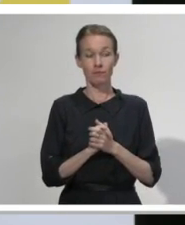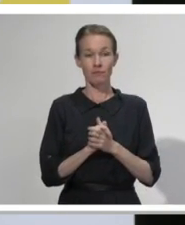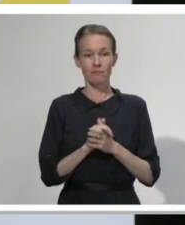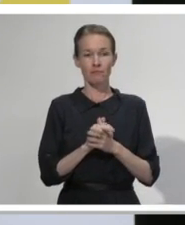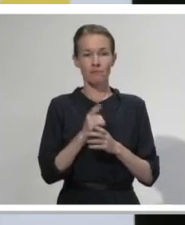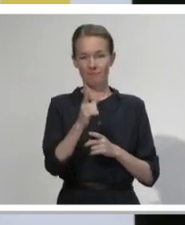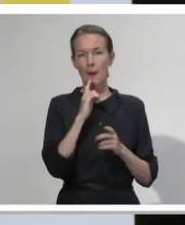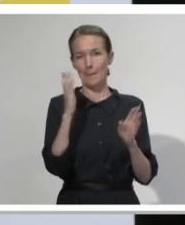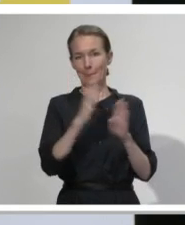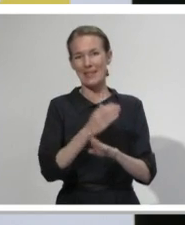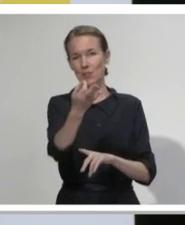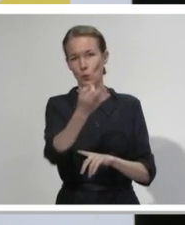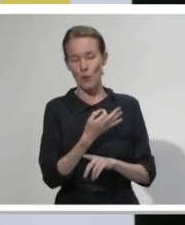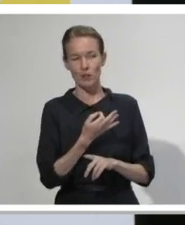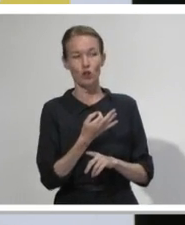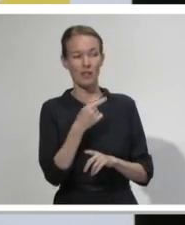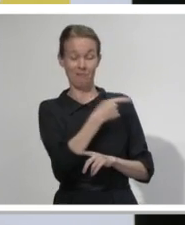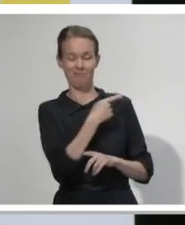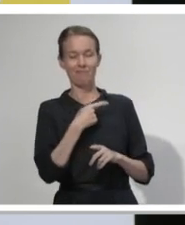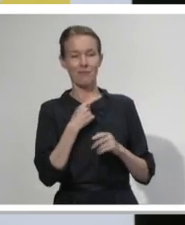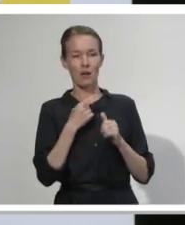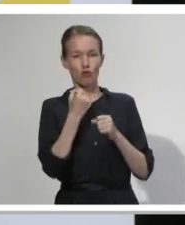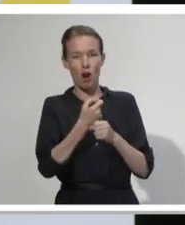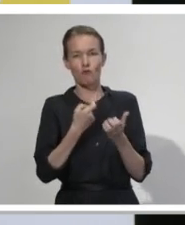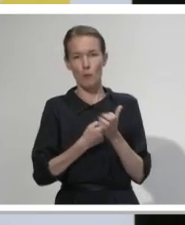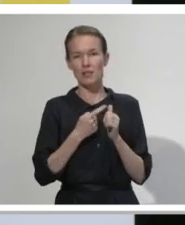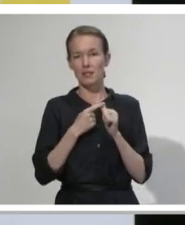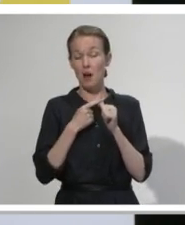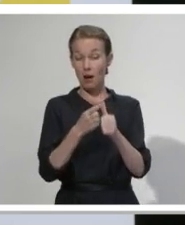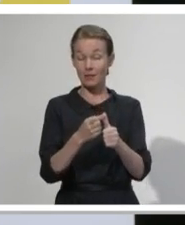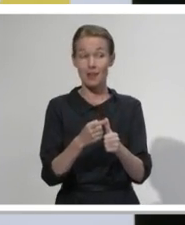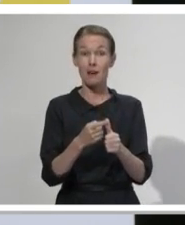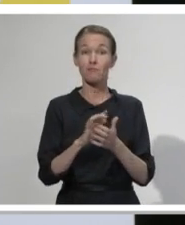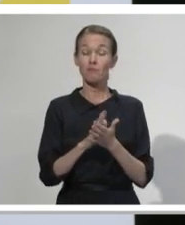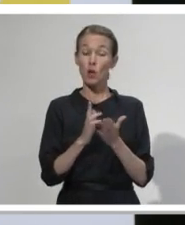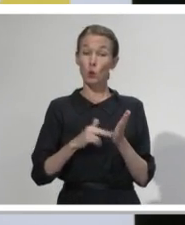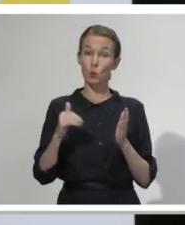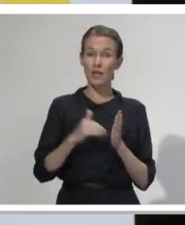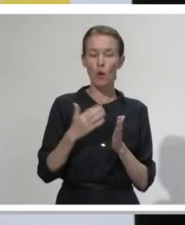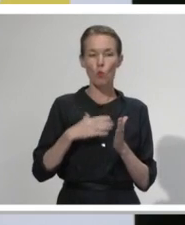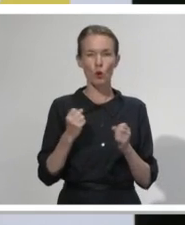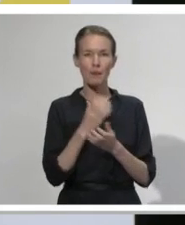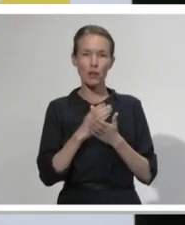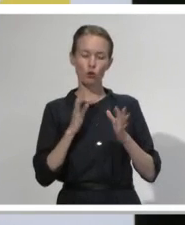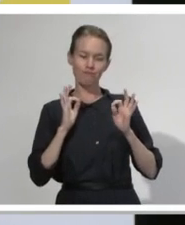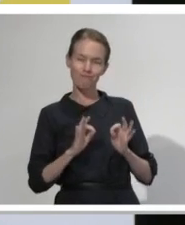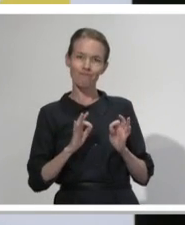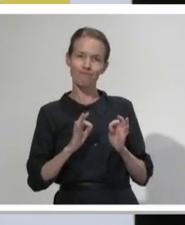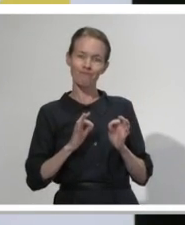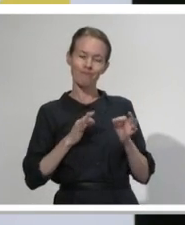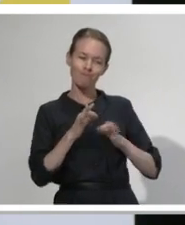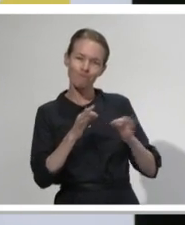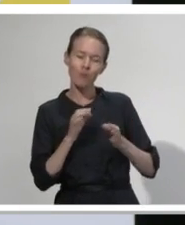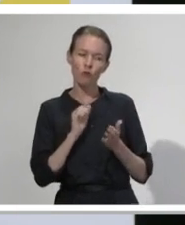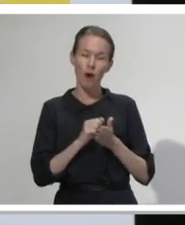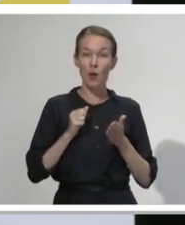is very focused on making sure we get our response right here in New Zealand, that we look after the people of New Zealand. We are very interested